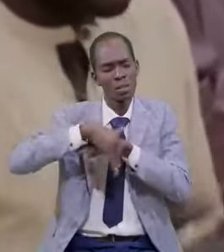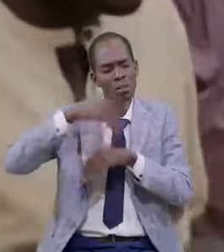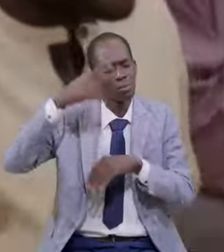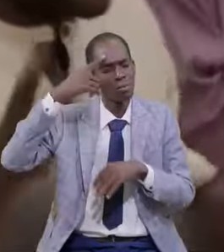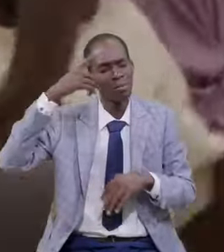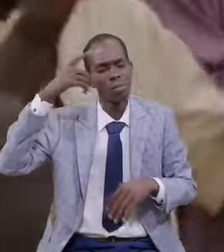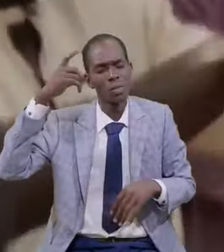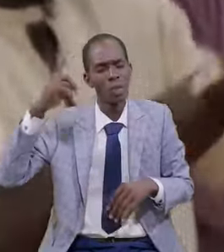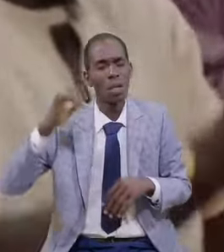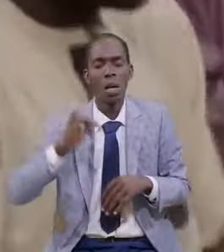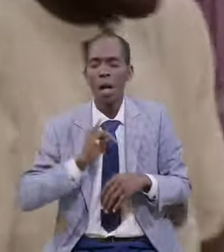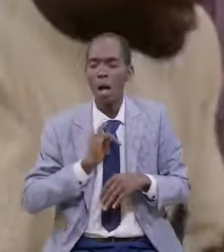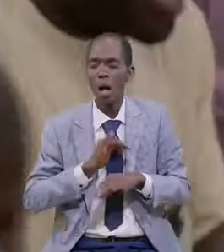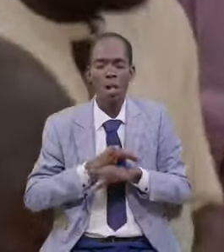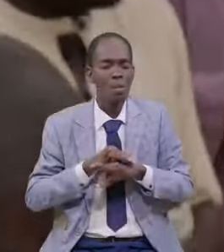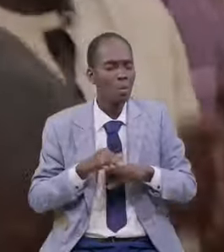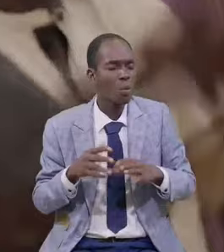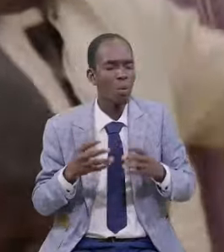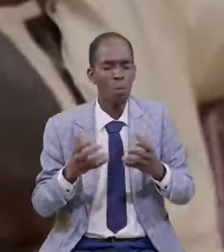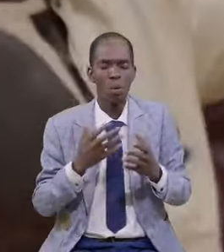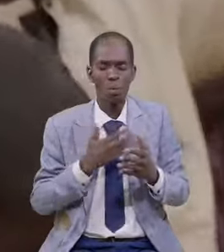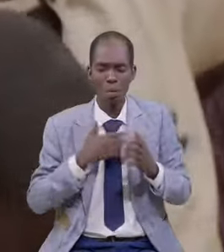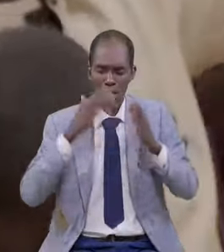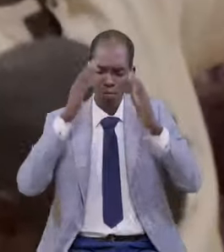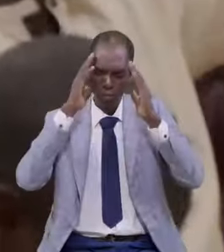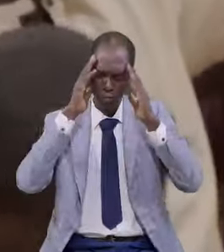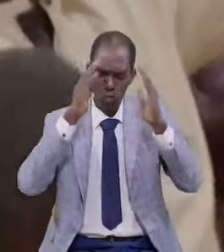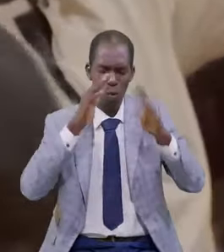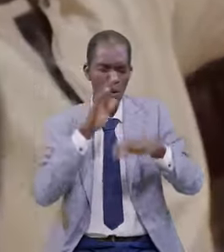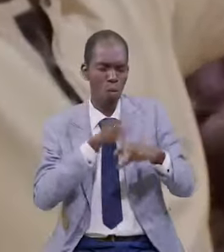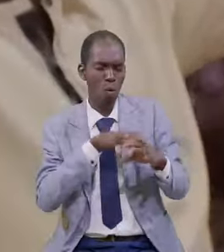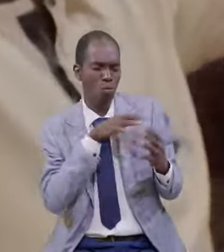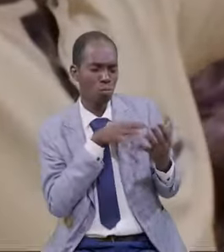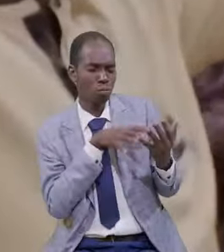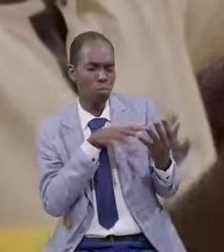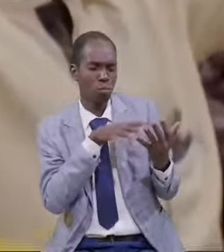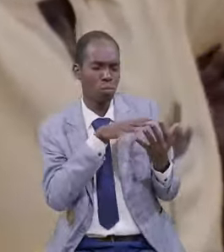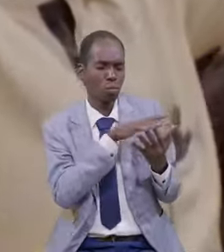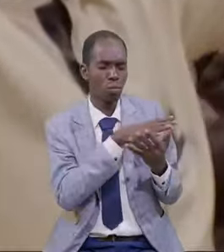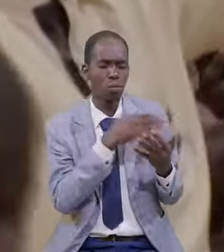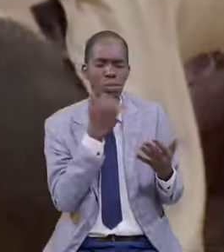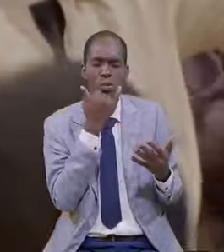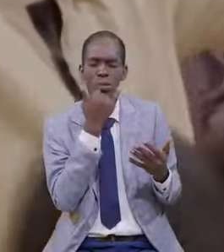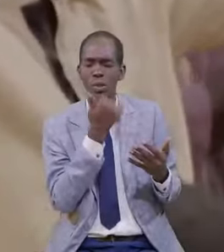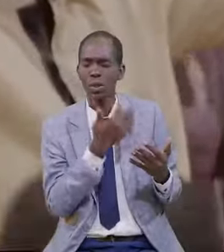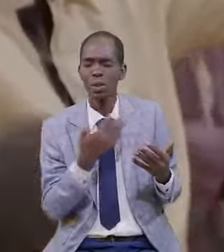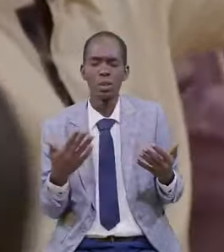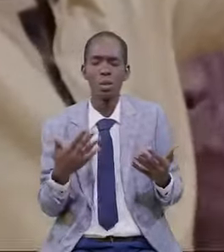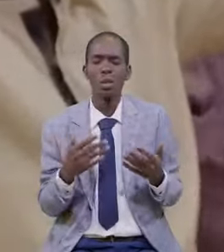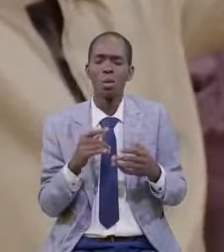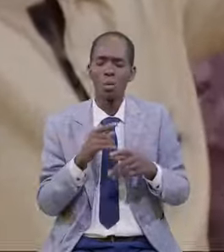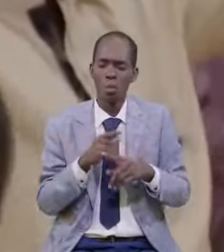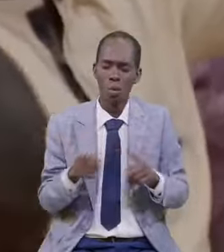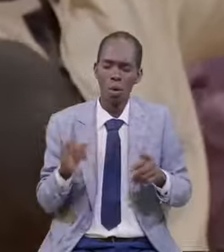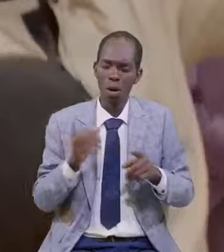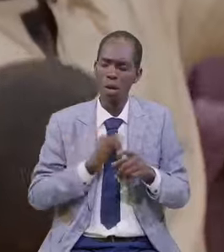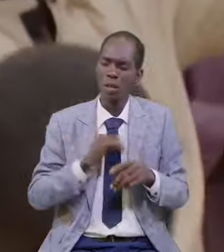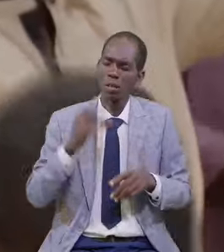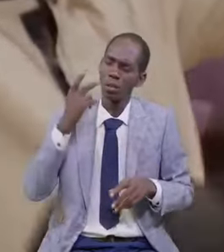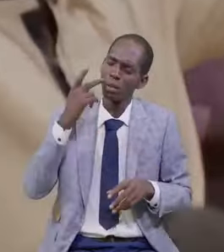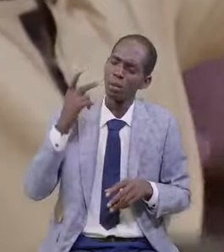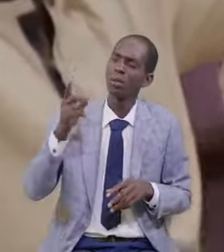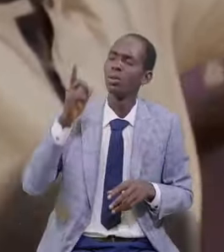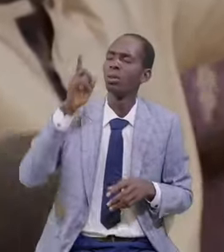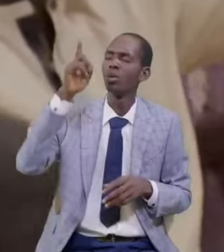be focused on those things Lord I see the invisible in the morning I see the invisible at night I